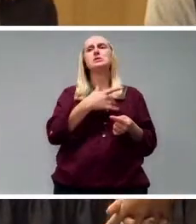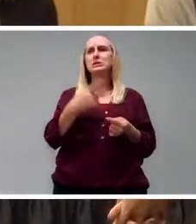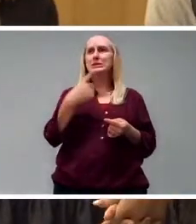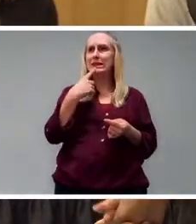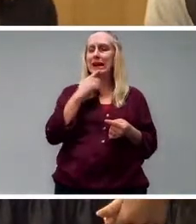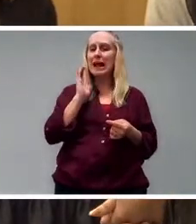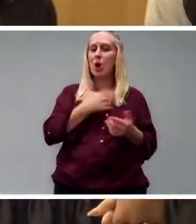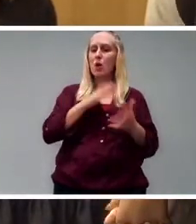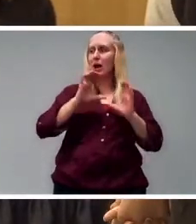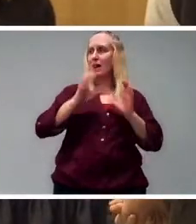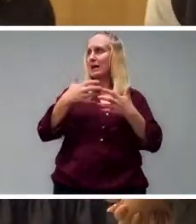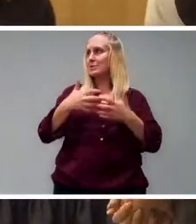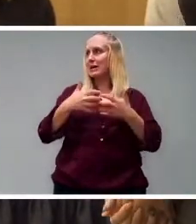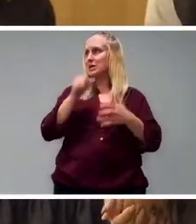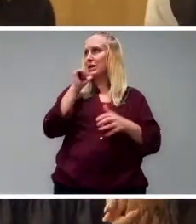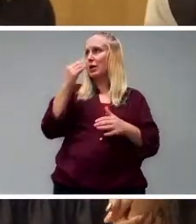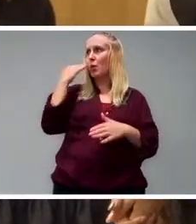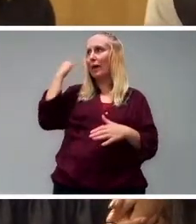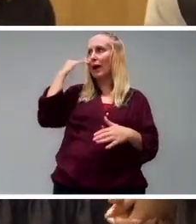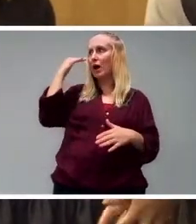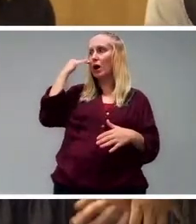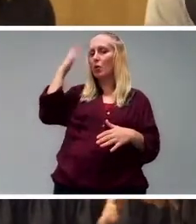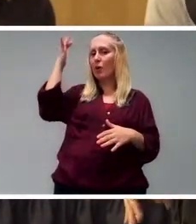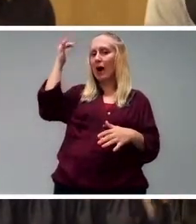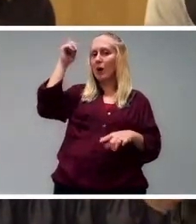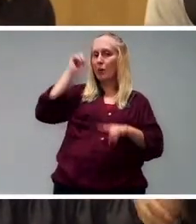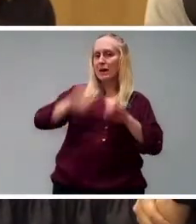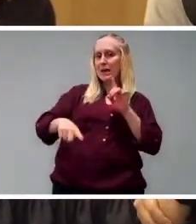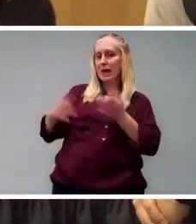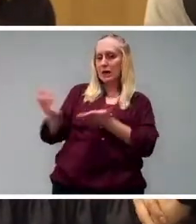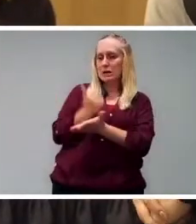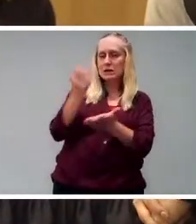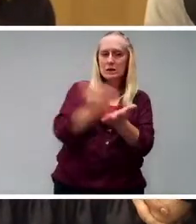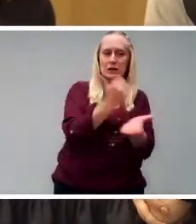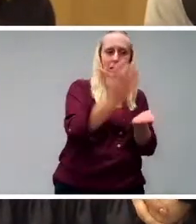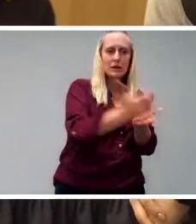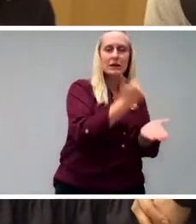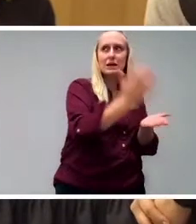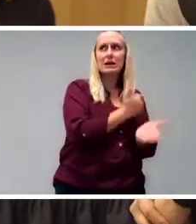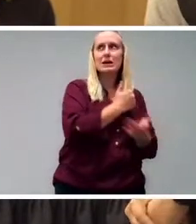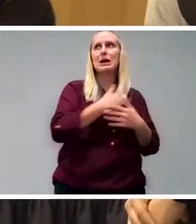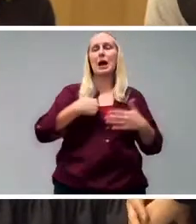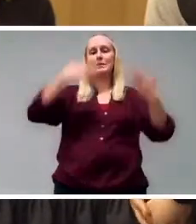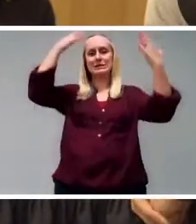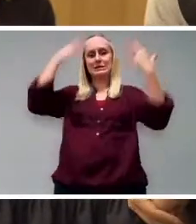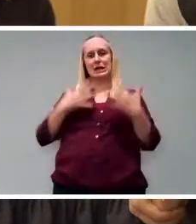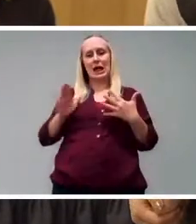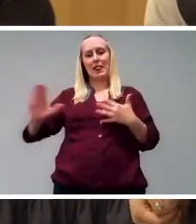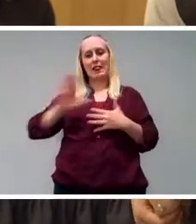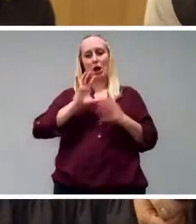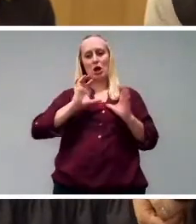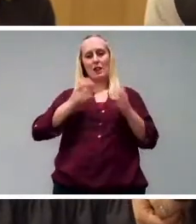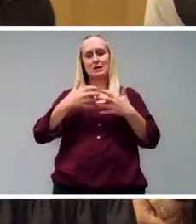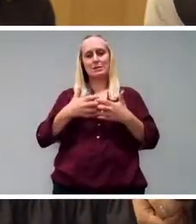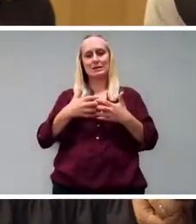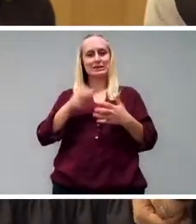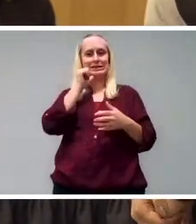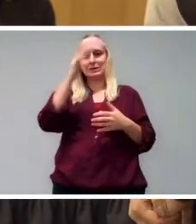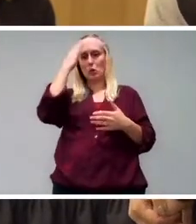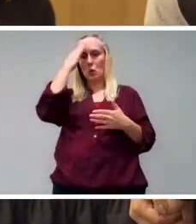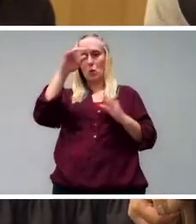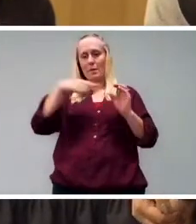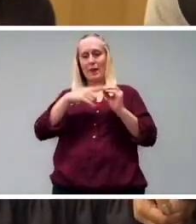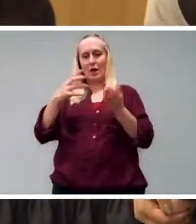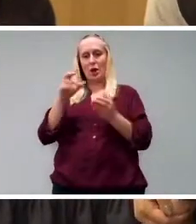weren't able to do our normal recruitment steps. And I'm sad that their classmates didn't know about the opportunities. But that's